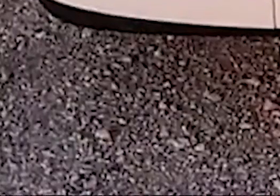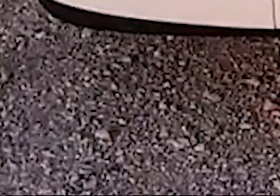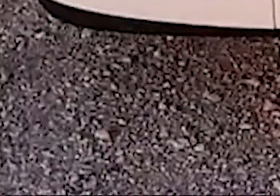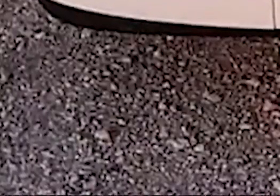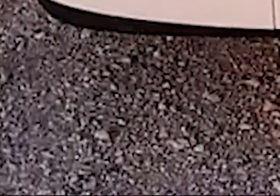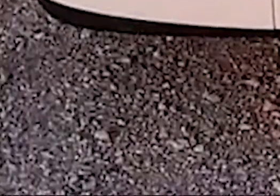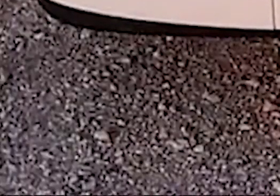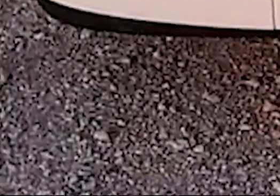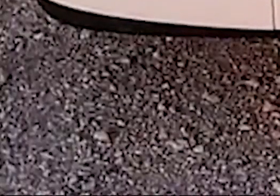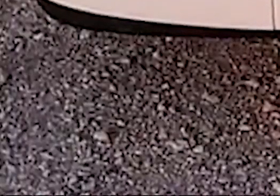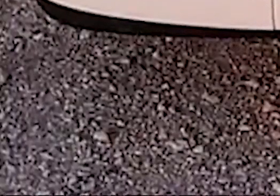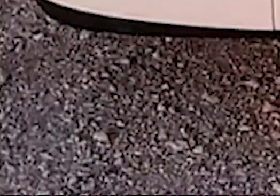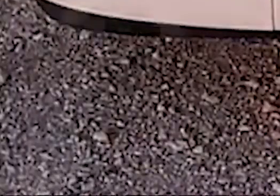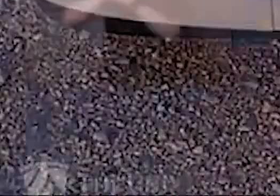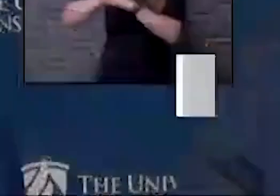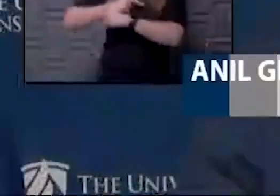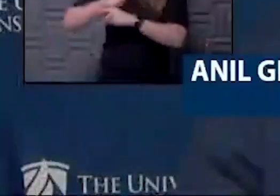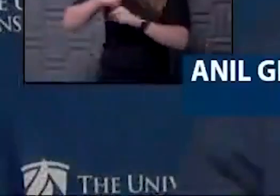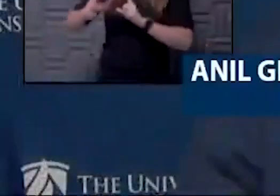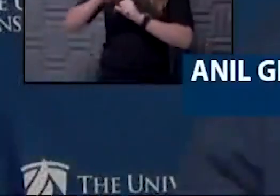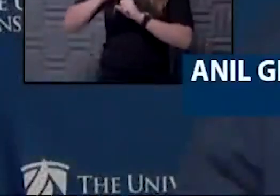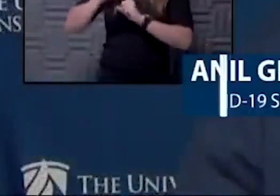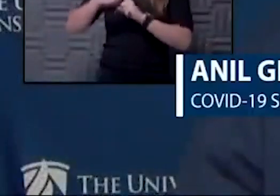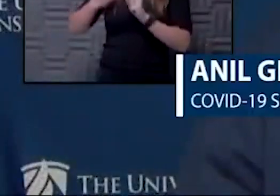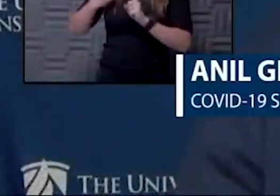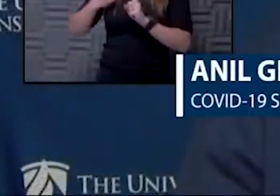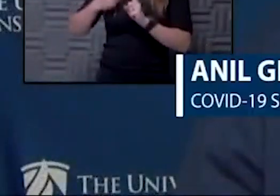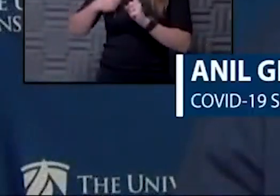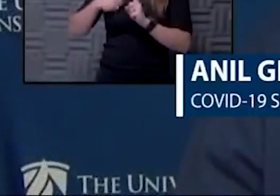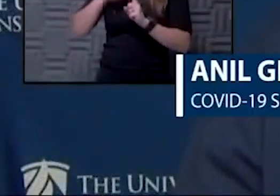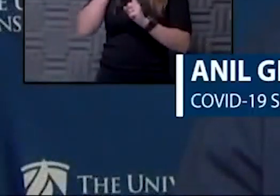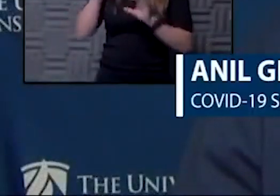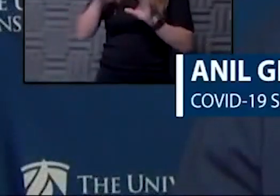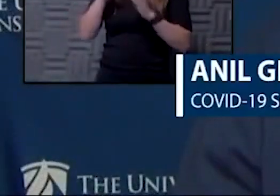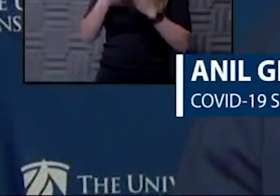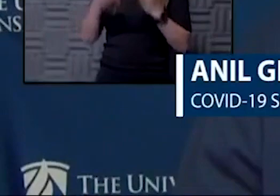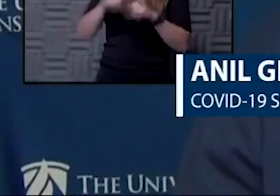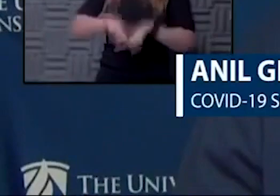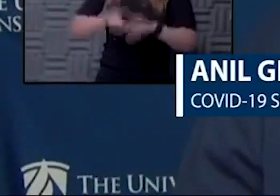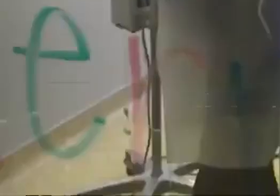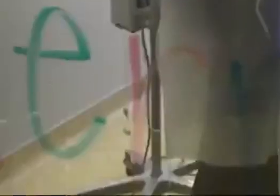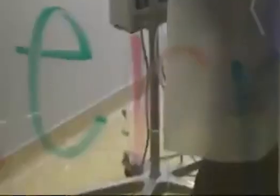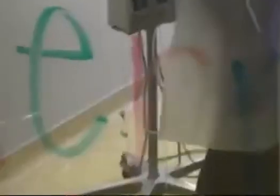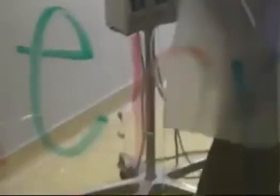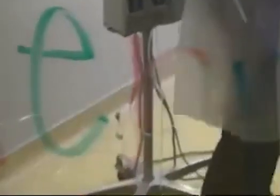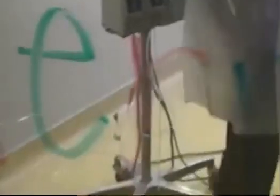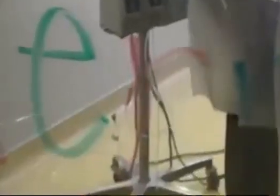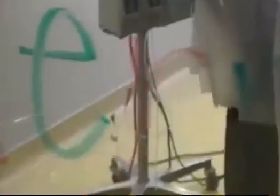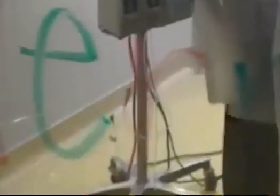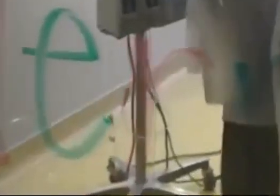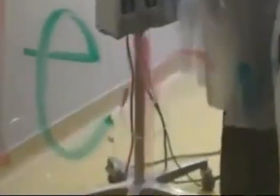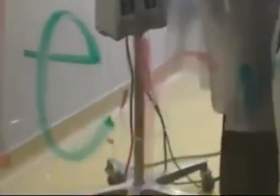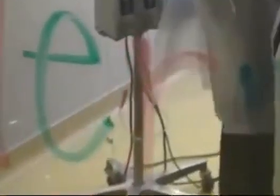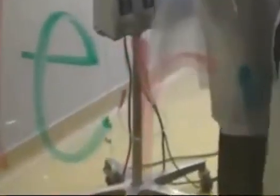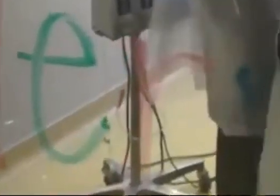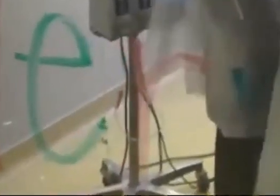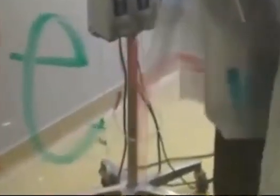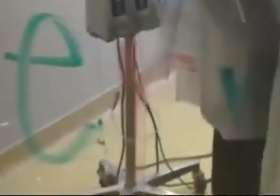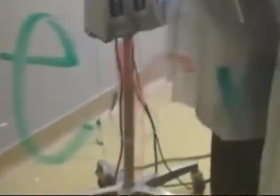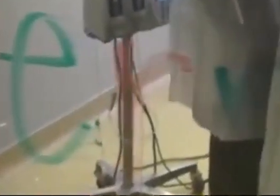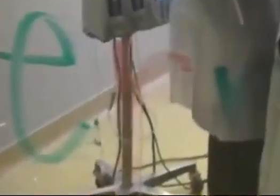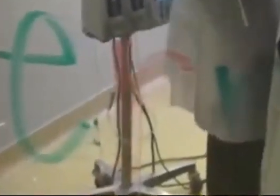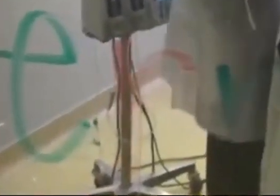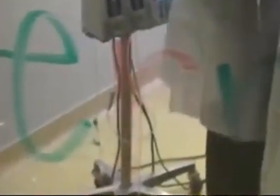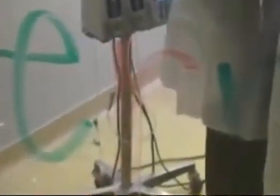and his long hauler status. We'll get to your questions as this COVID surge continues. It is far from over. We're going to talk about what lies ahead for the Metro